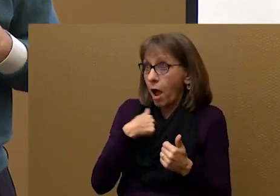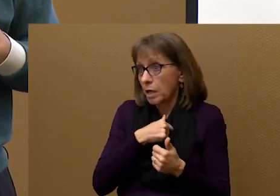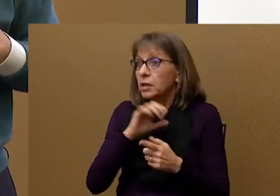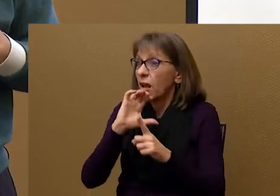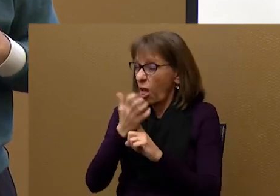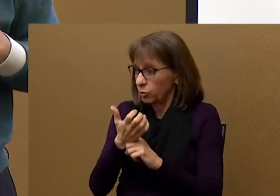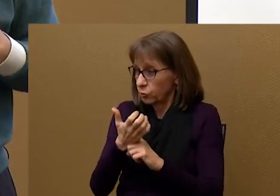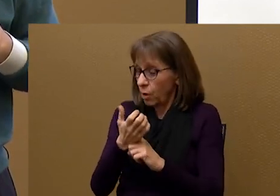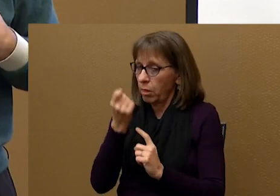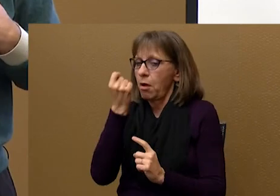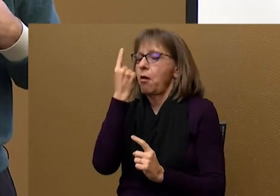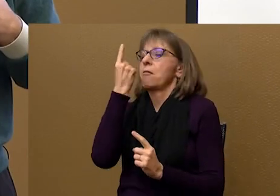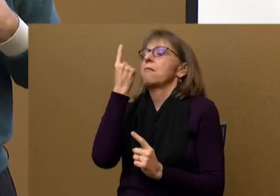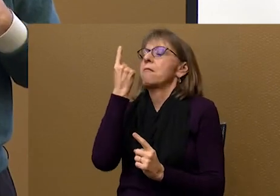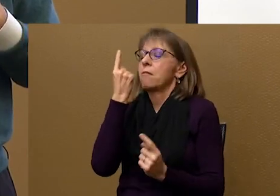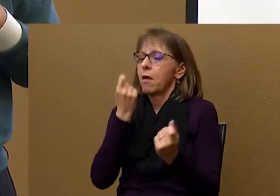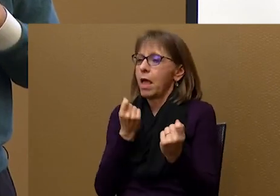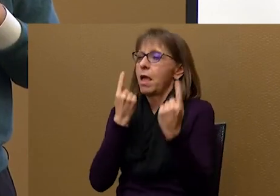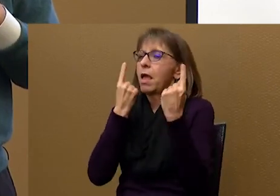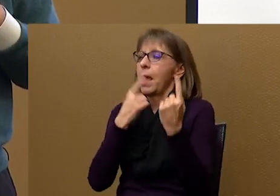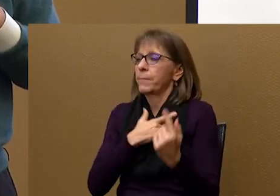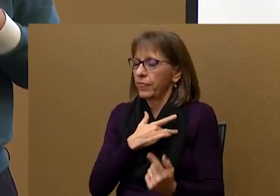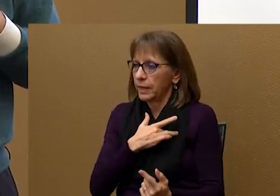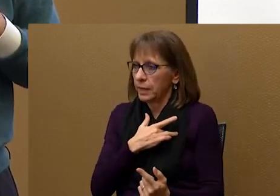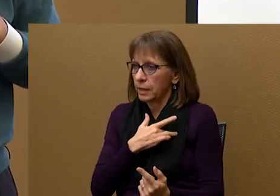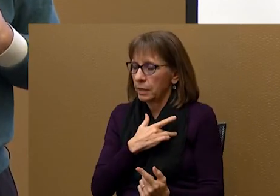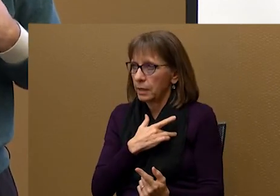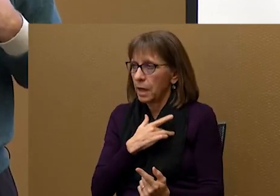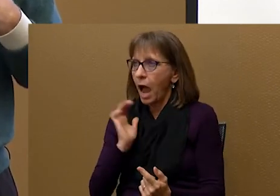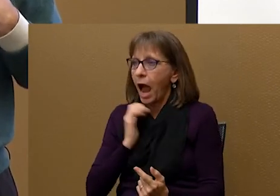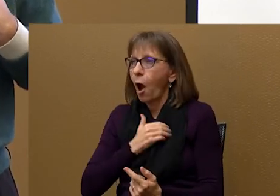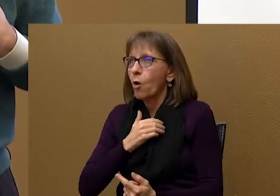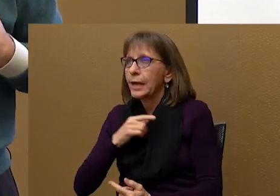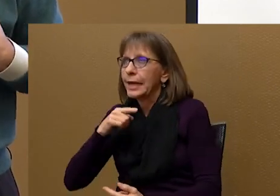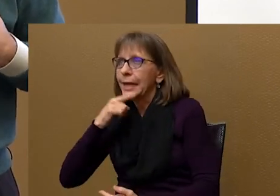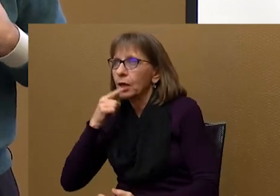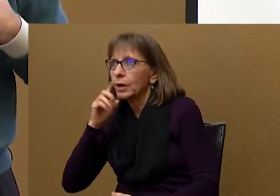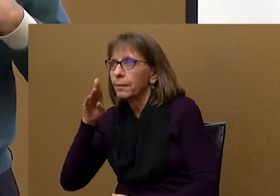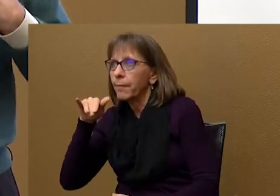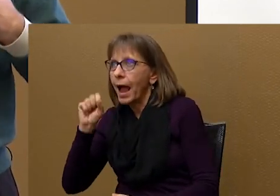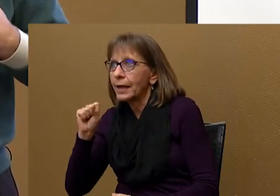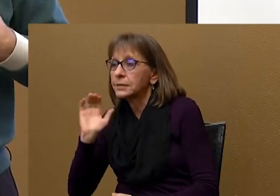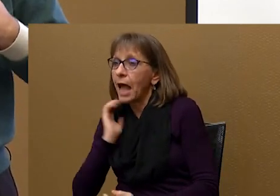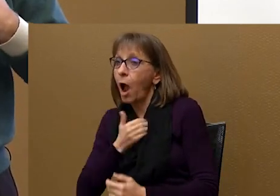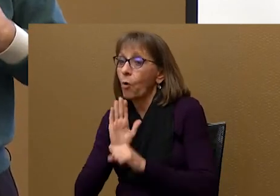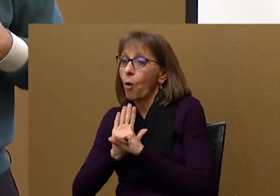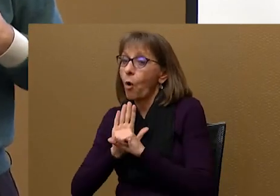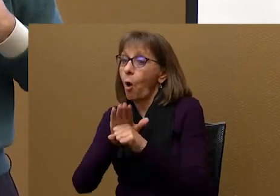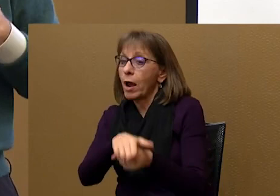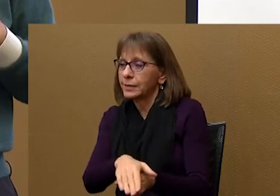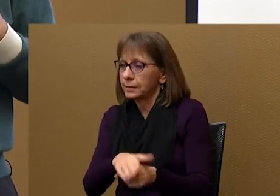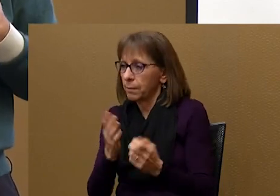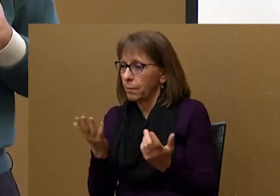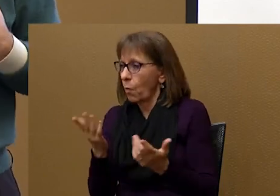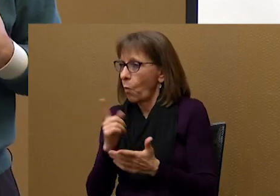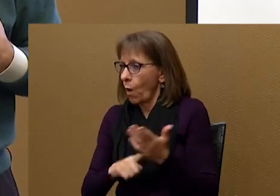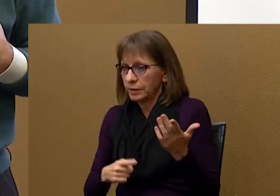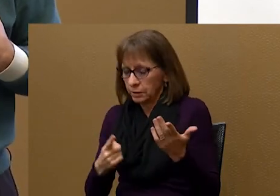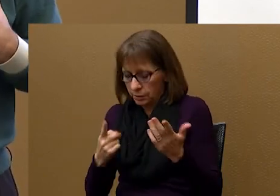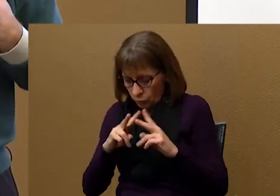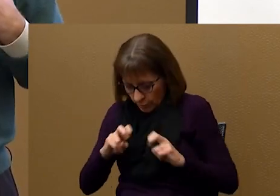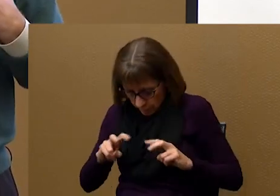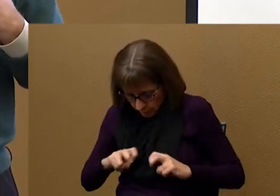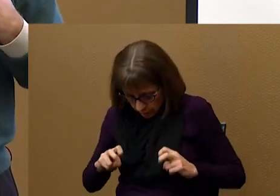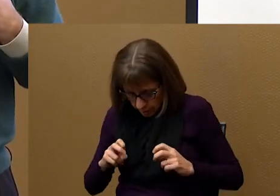Cross-cultural empathy. What are our hearing biases? What is our autism? What is the ways in which we have learned to not